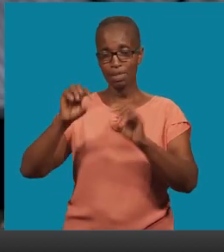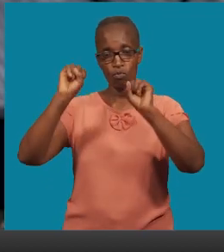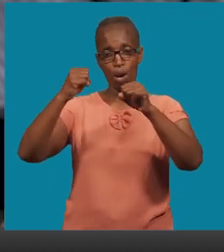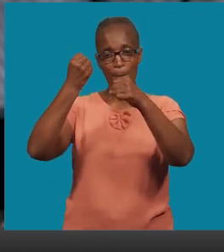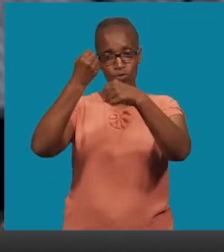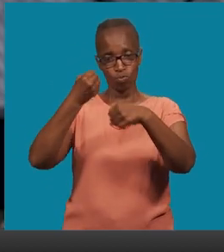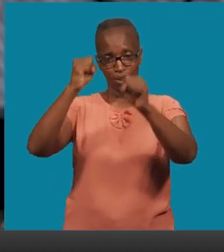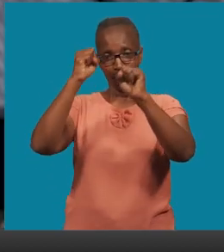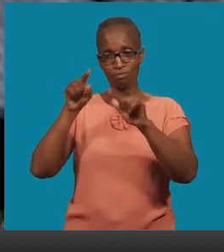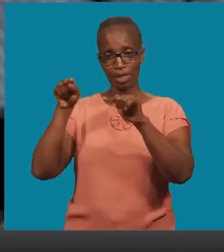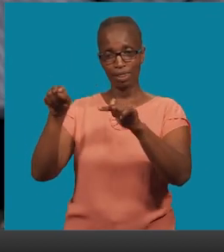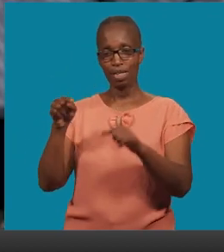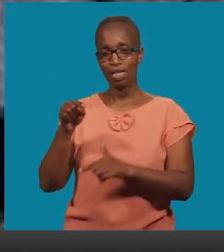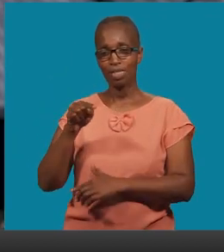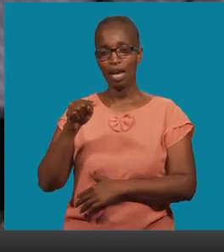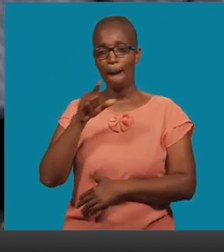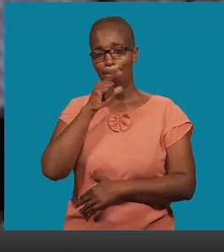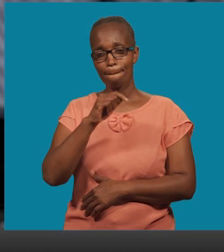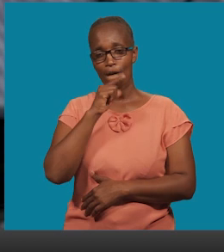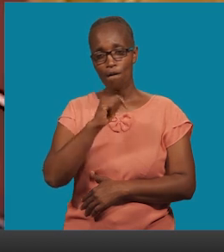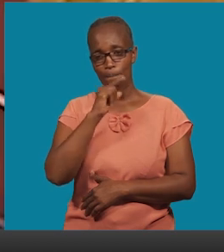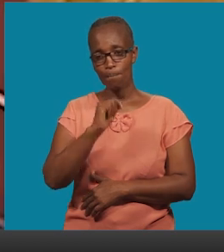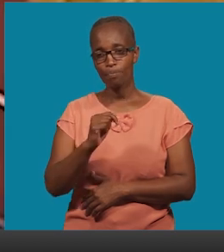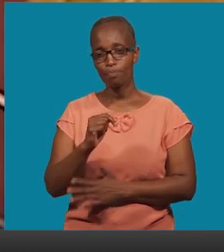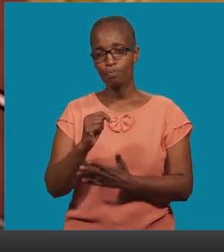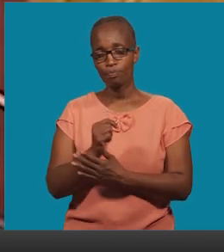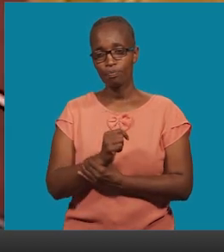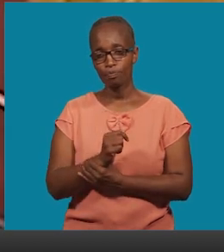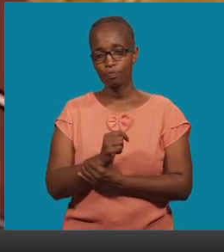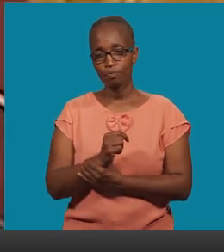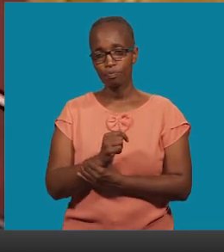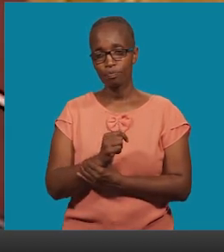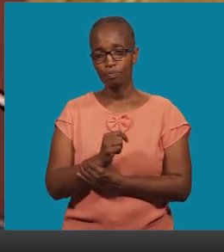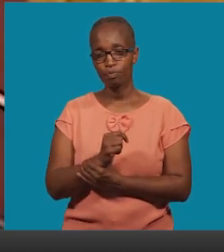house and engage in unproductive lamentations.